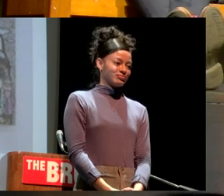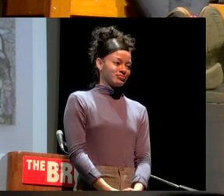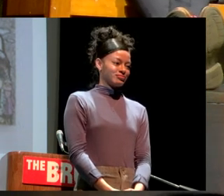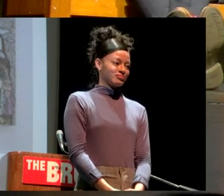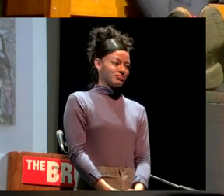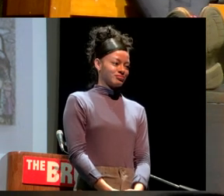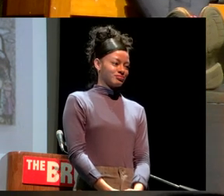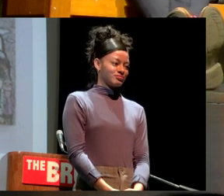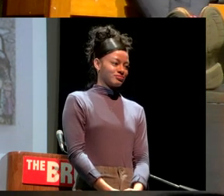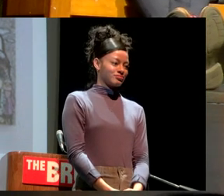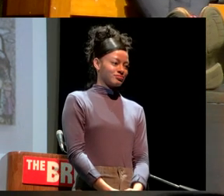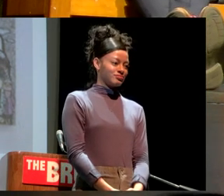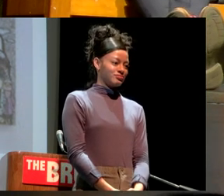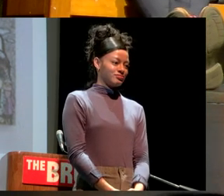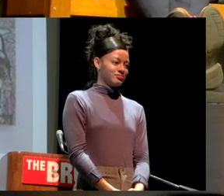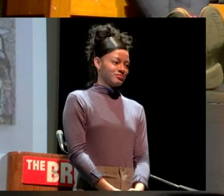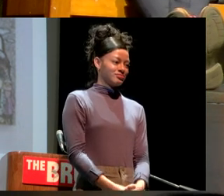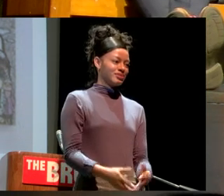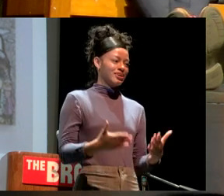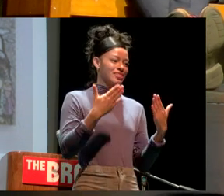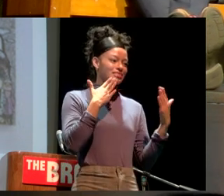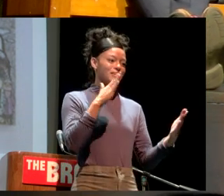And thank you very much, Benoit, for...